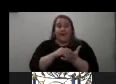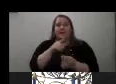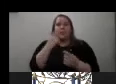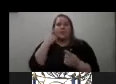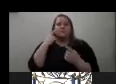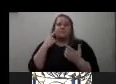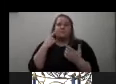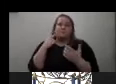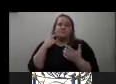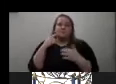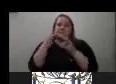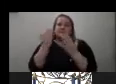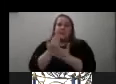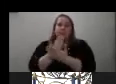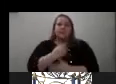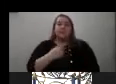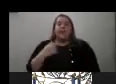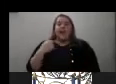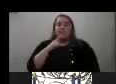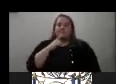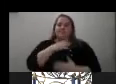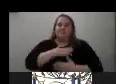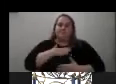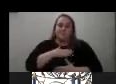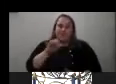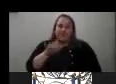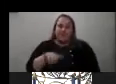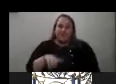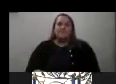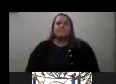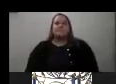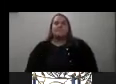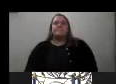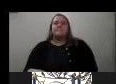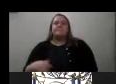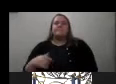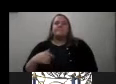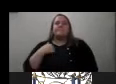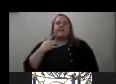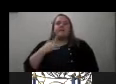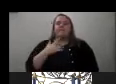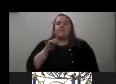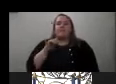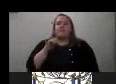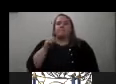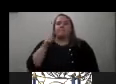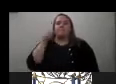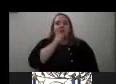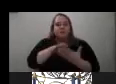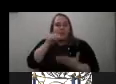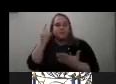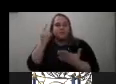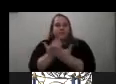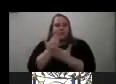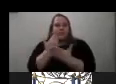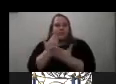set of costumes. And I really enjoy that because I feel that every day you learn something new and